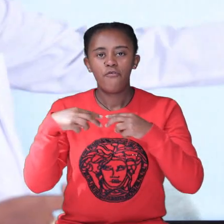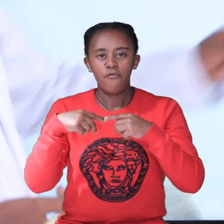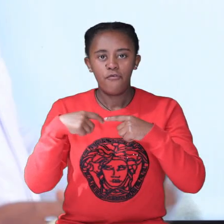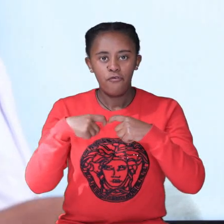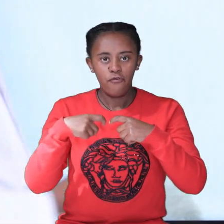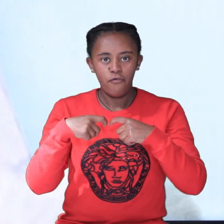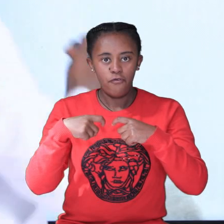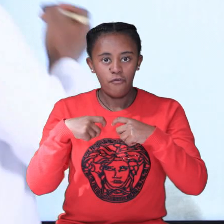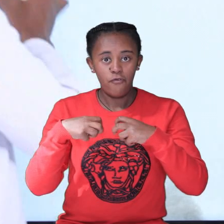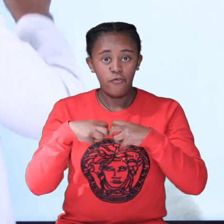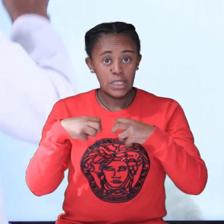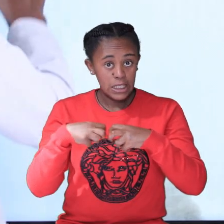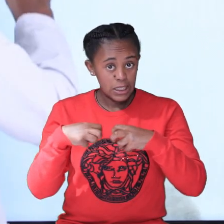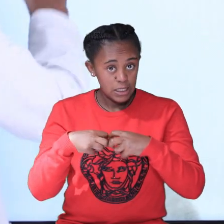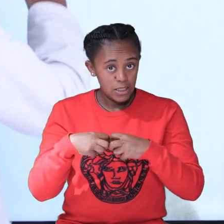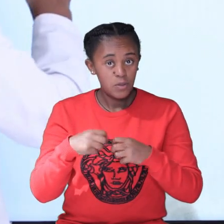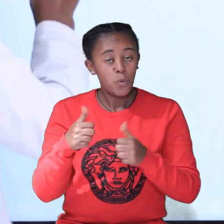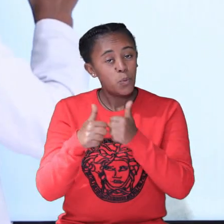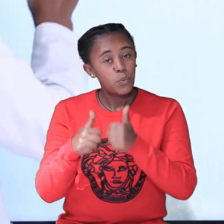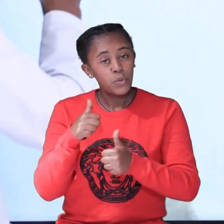which studies the nature,